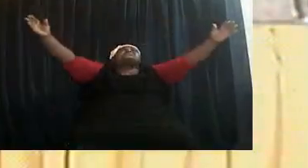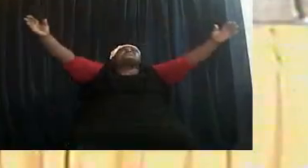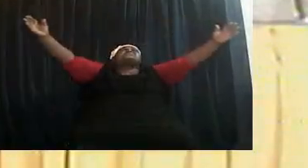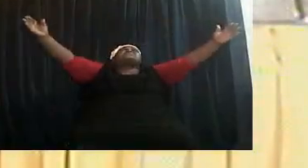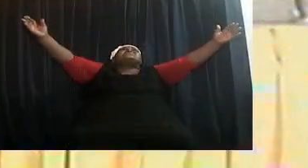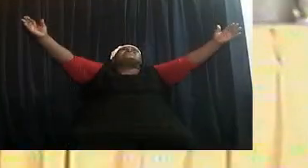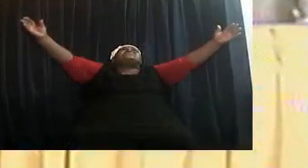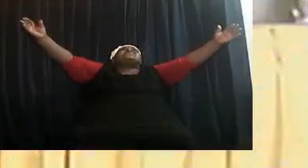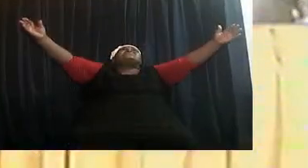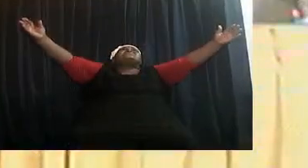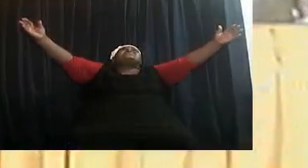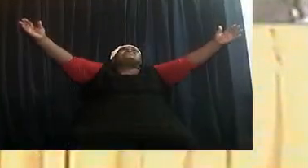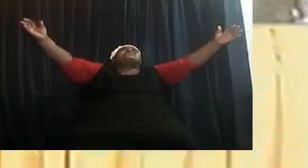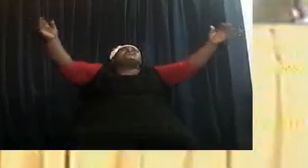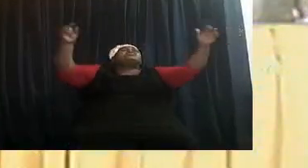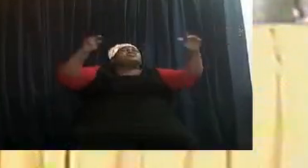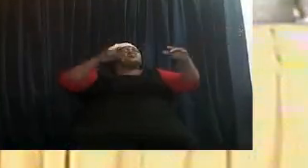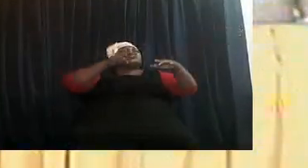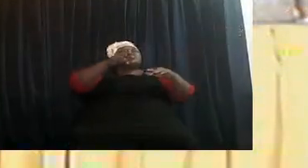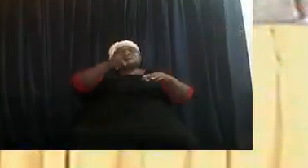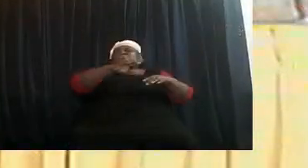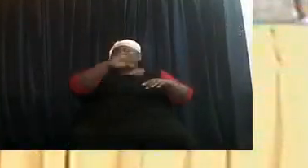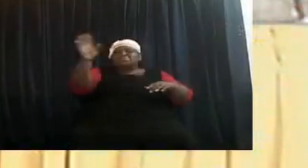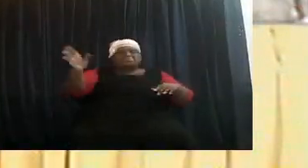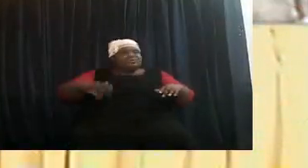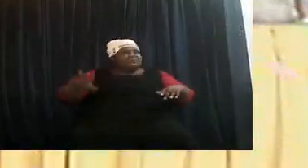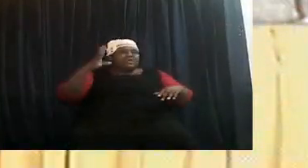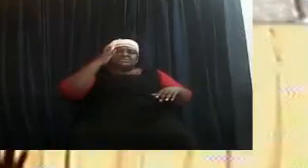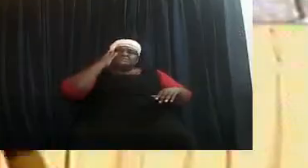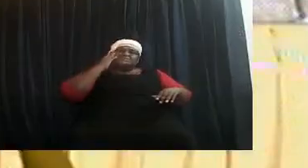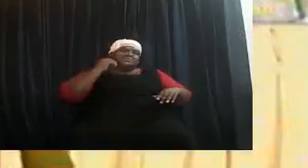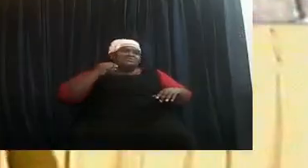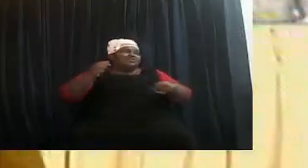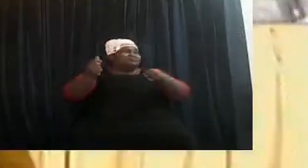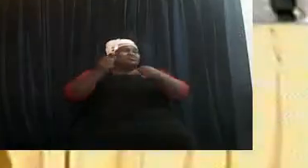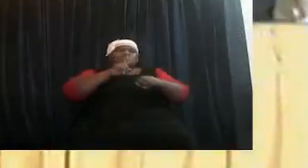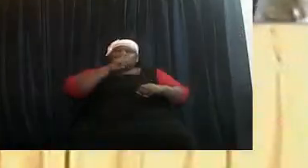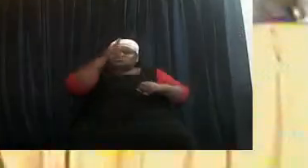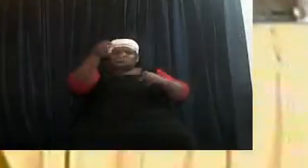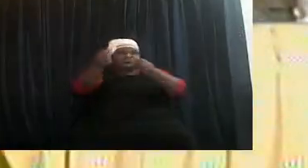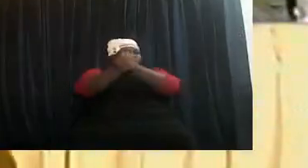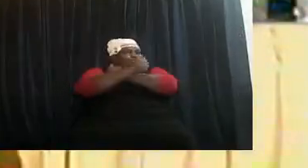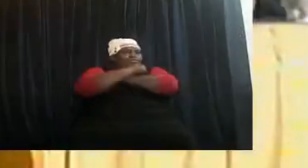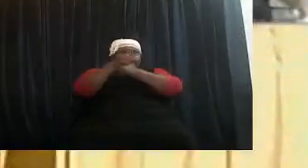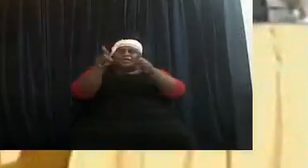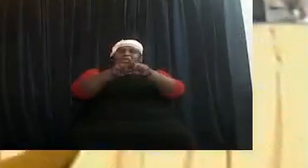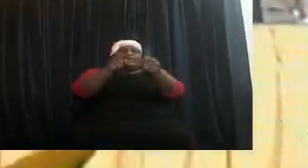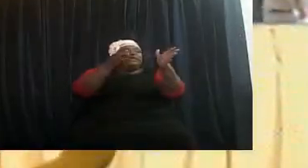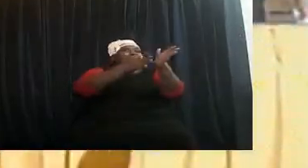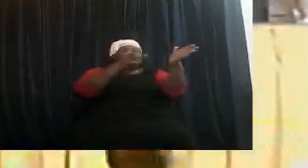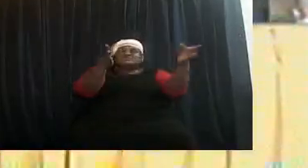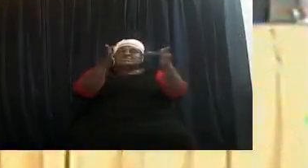else? You have never known, you have never experienced love like God's love.